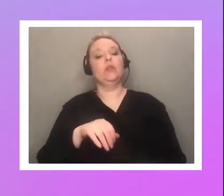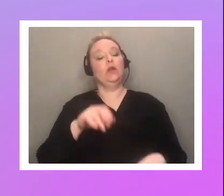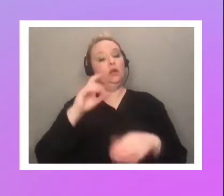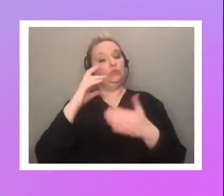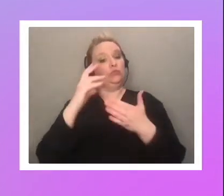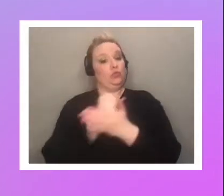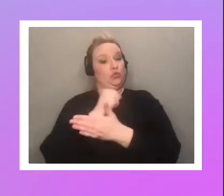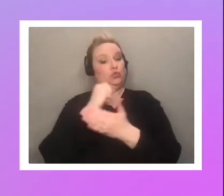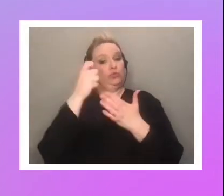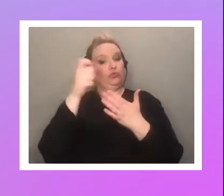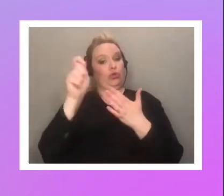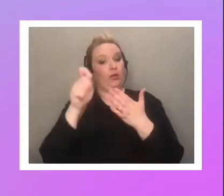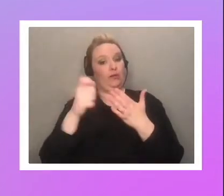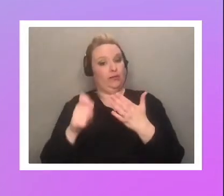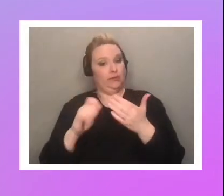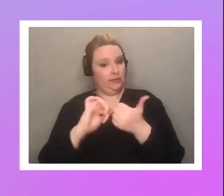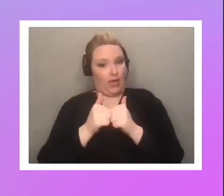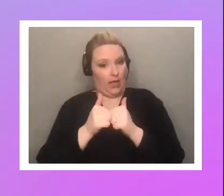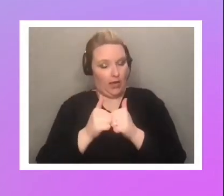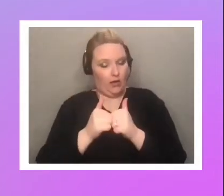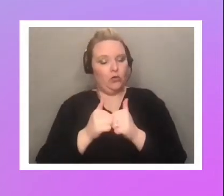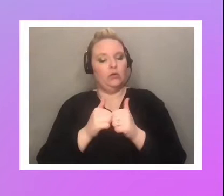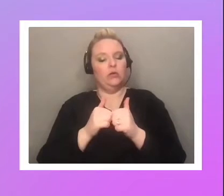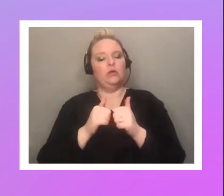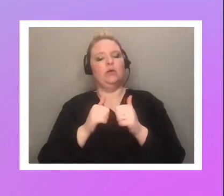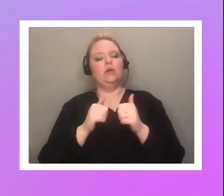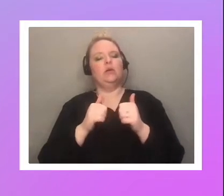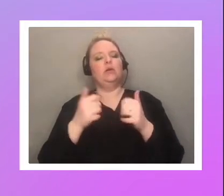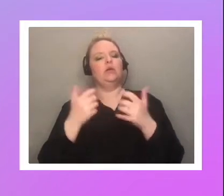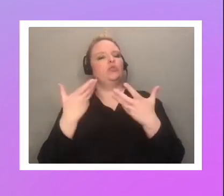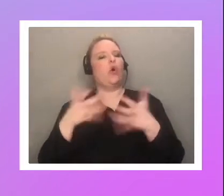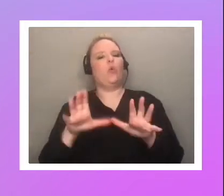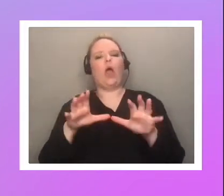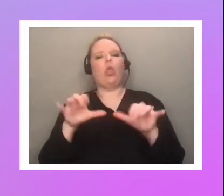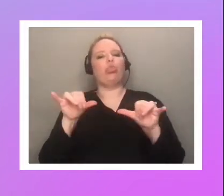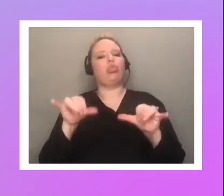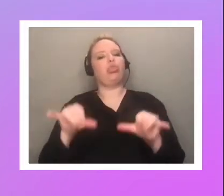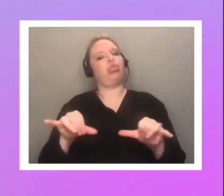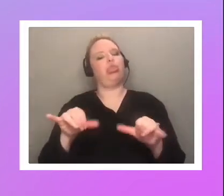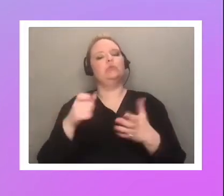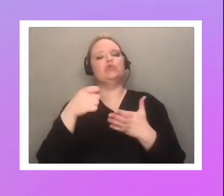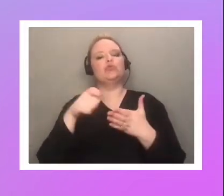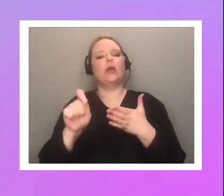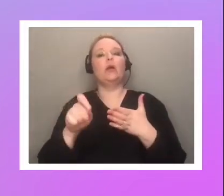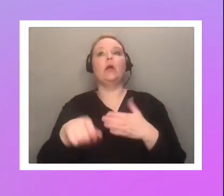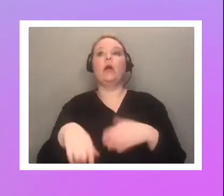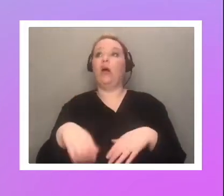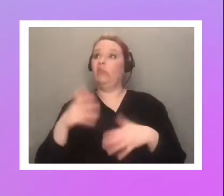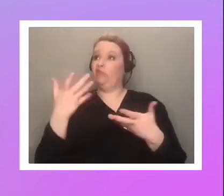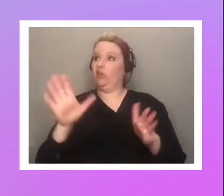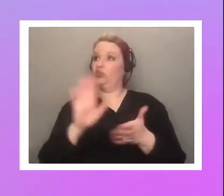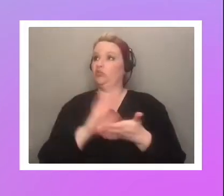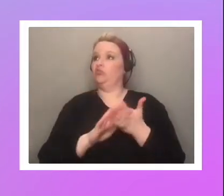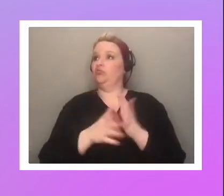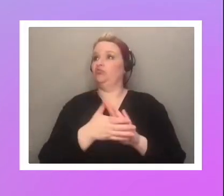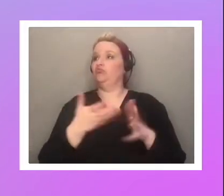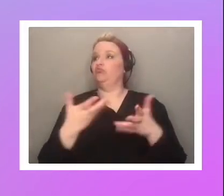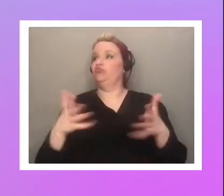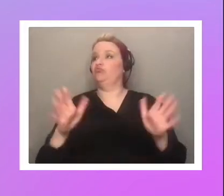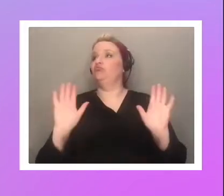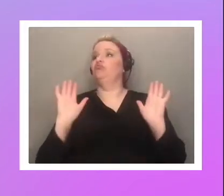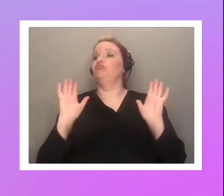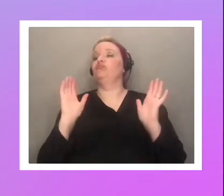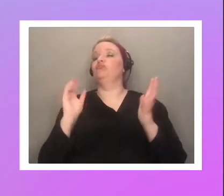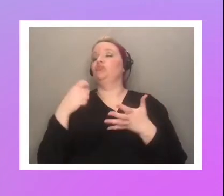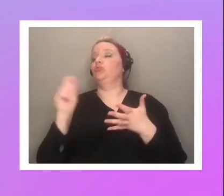checklist is that, making sure they're not static. They're not just something your team will be like, I did this, I did this, I